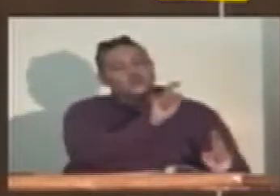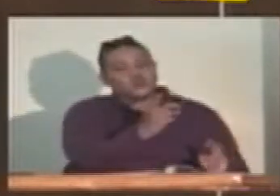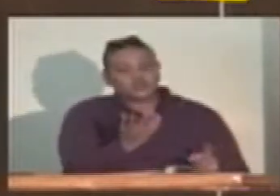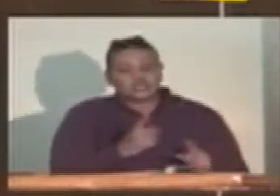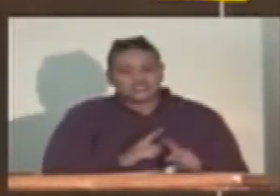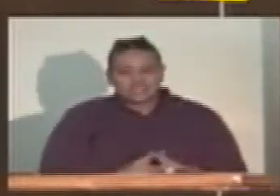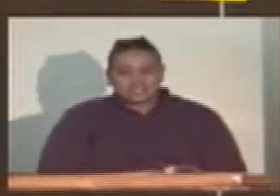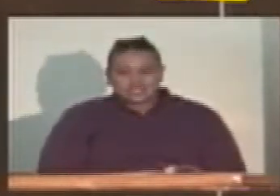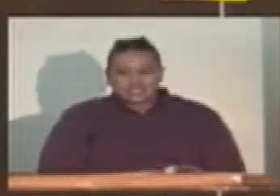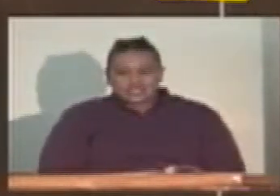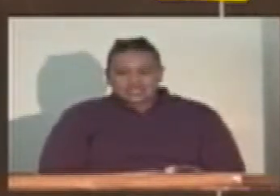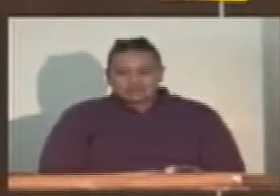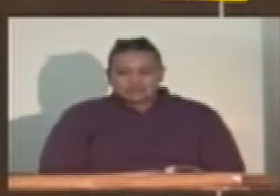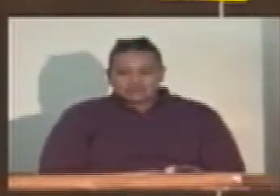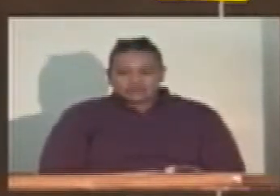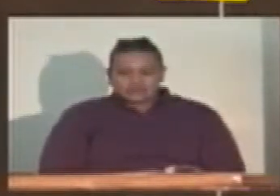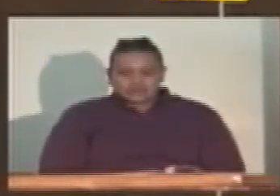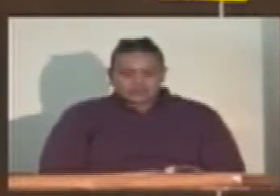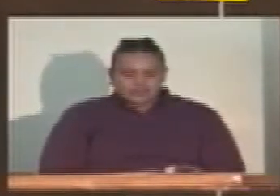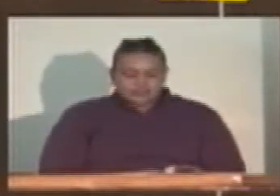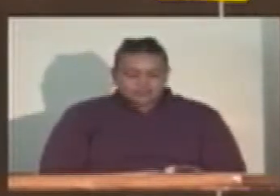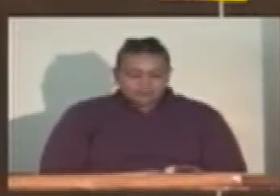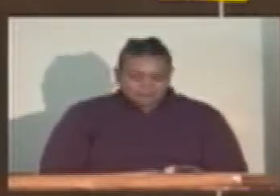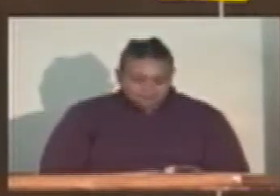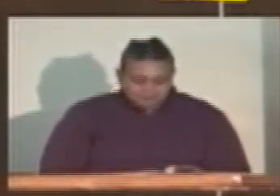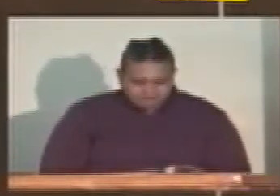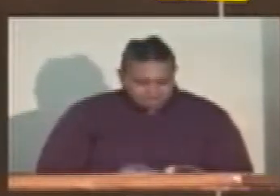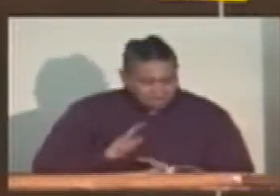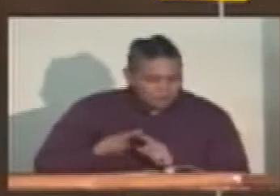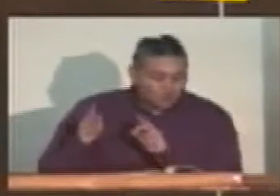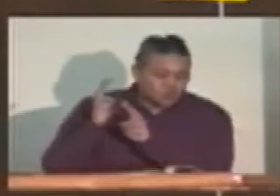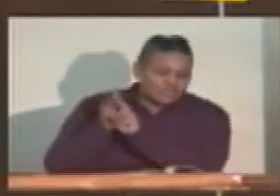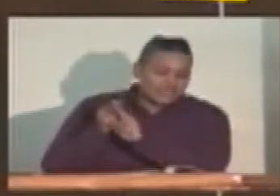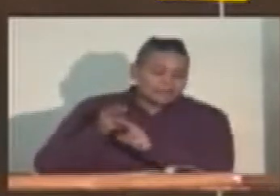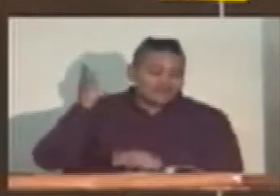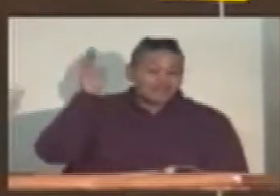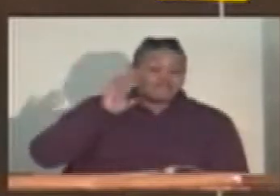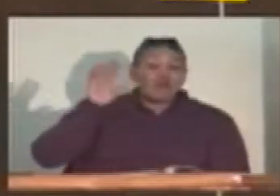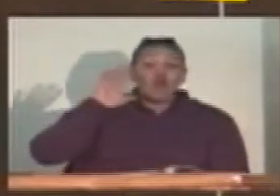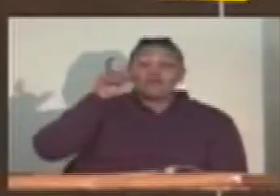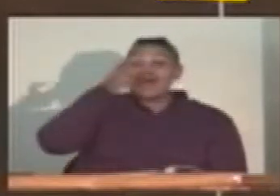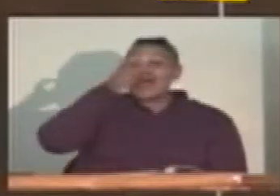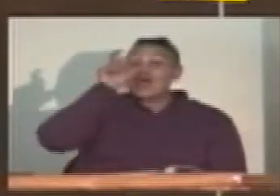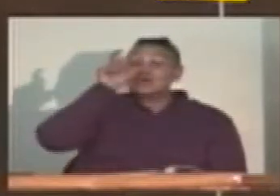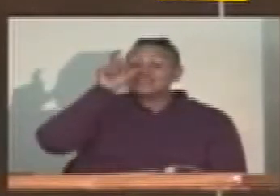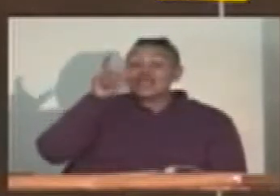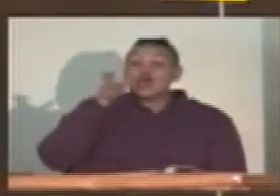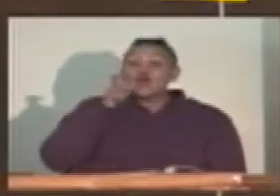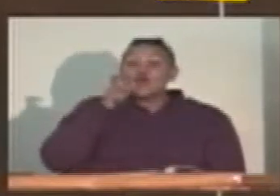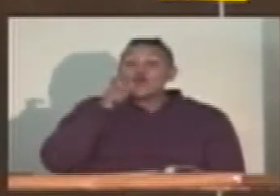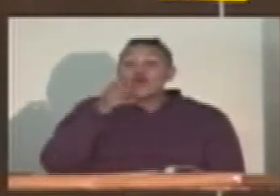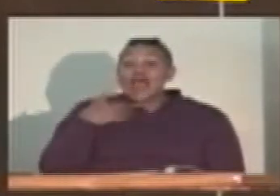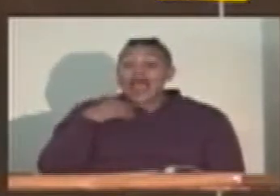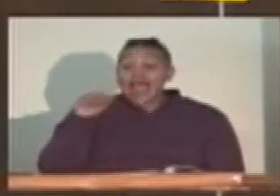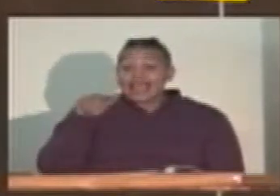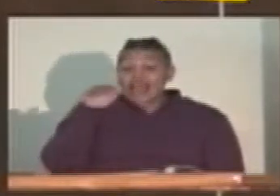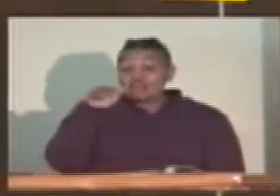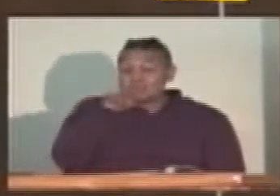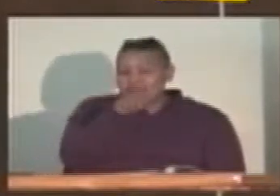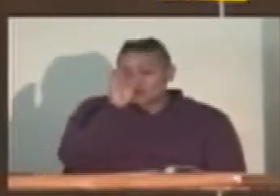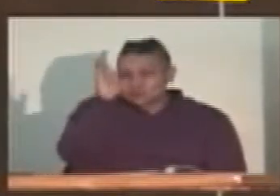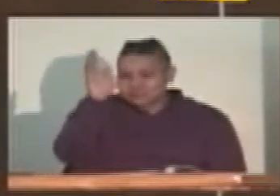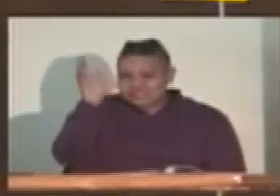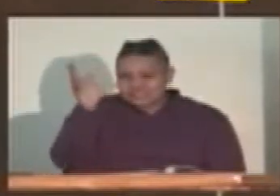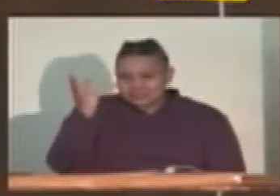to name it after former Prime Minister Edward Siaga, who, may I remind you, Mr.